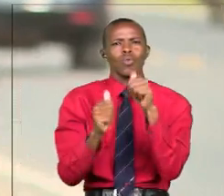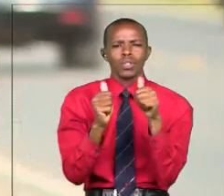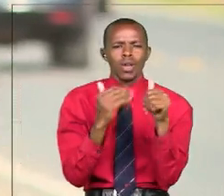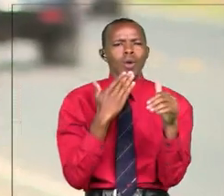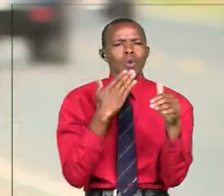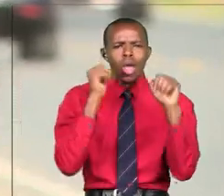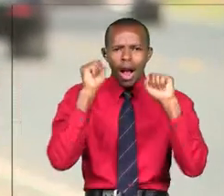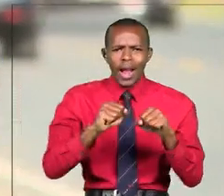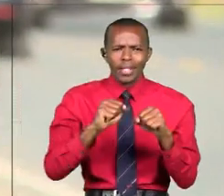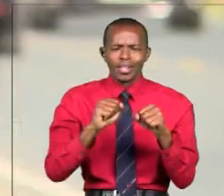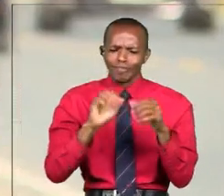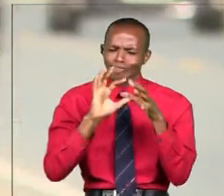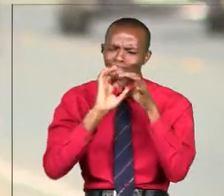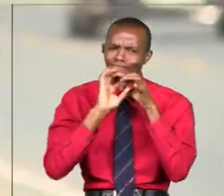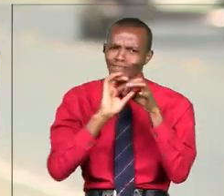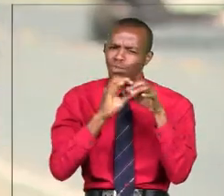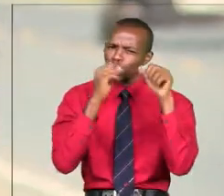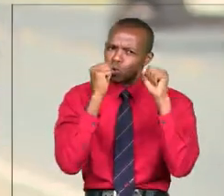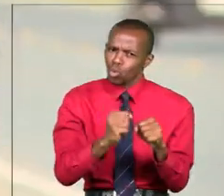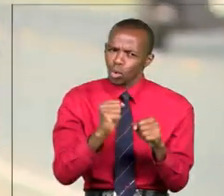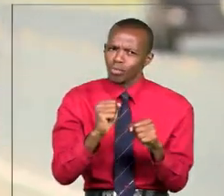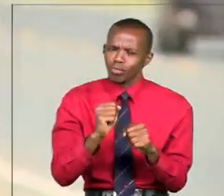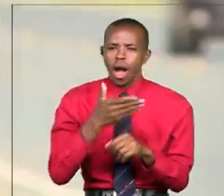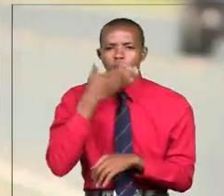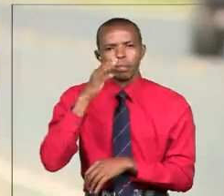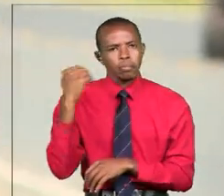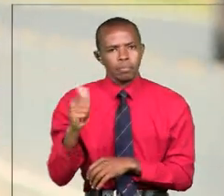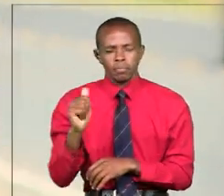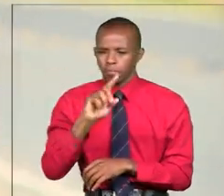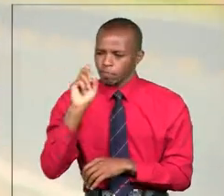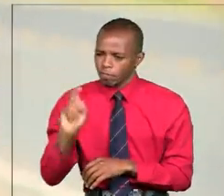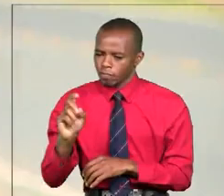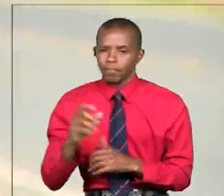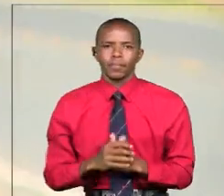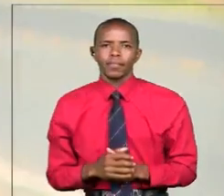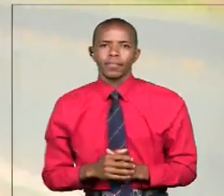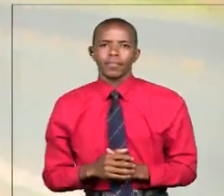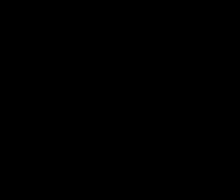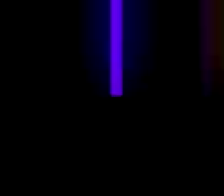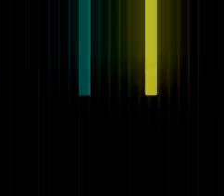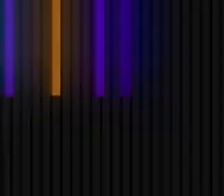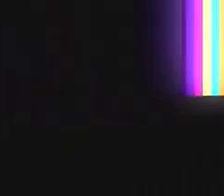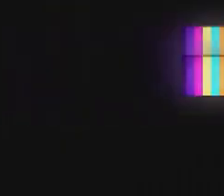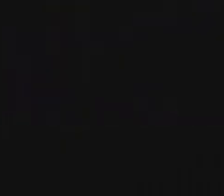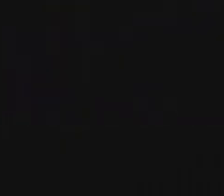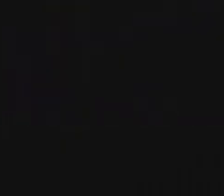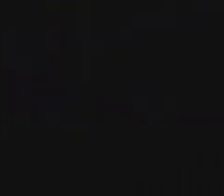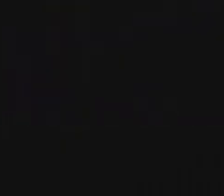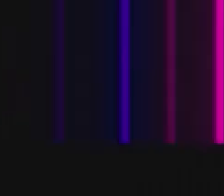will vote as one bloc remains unanswered. Reporting for Switch TV, my name is Brian Munda.